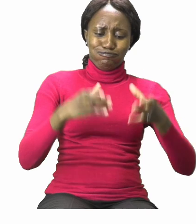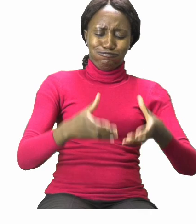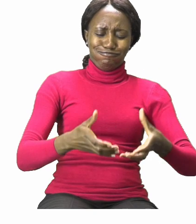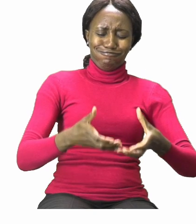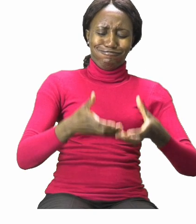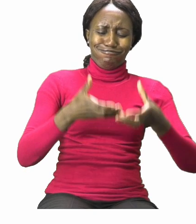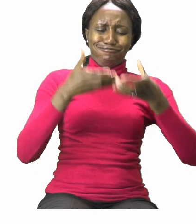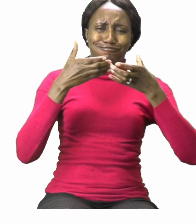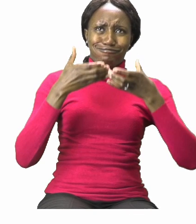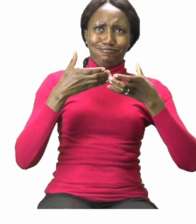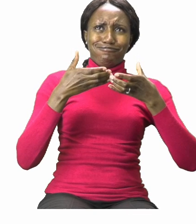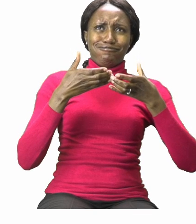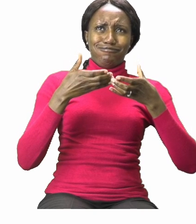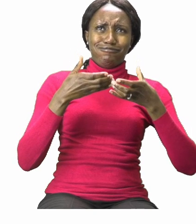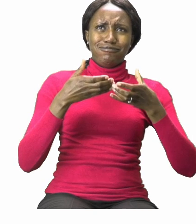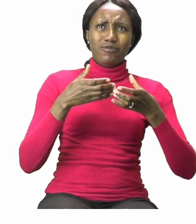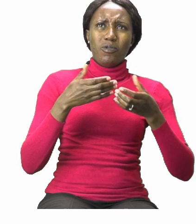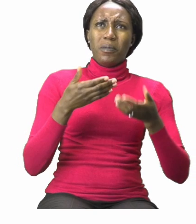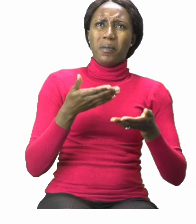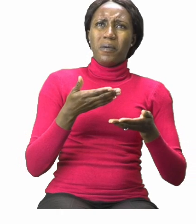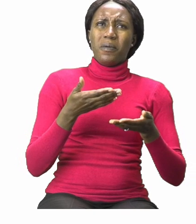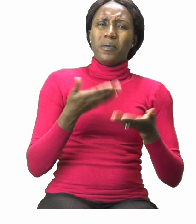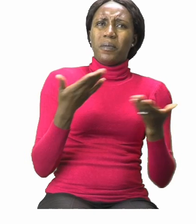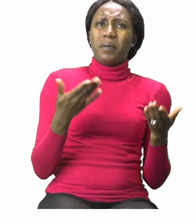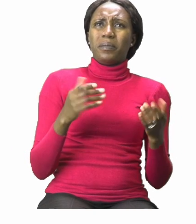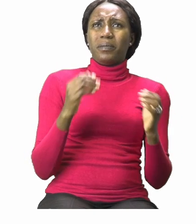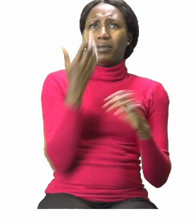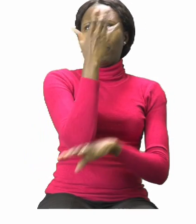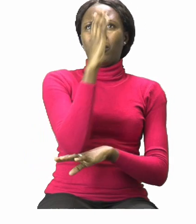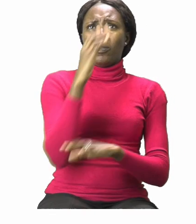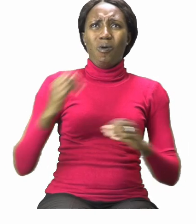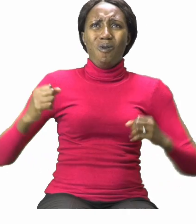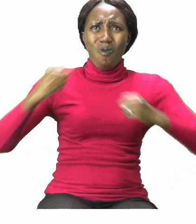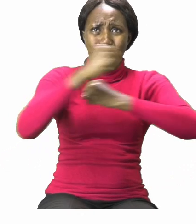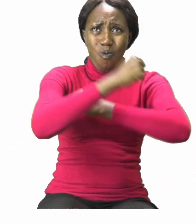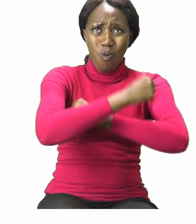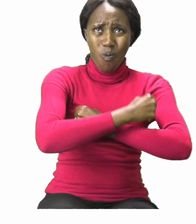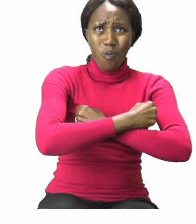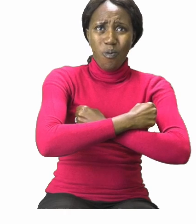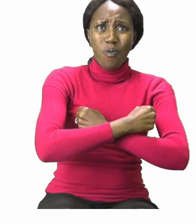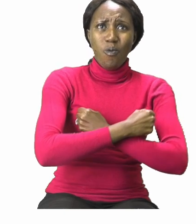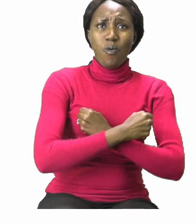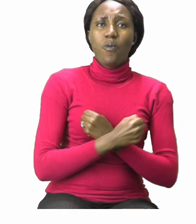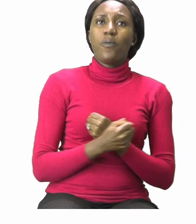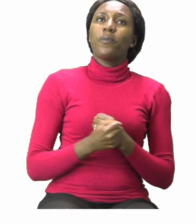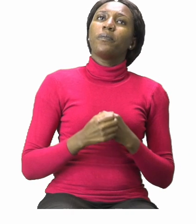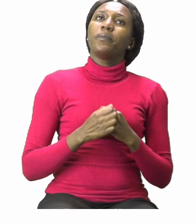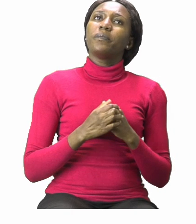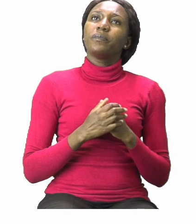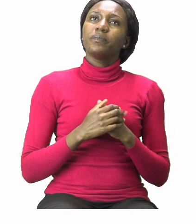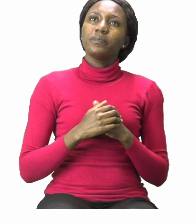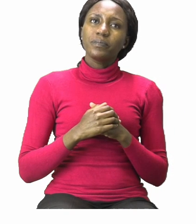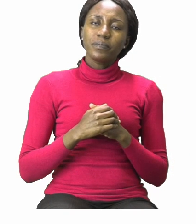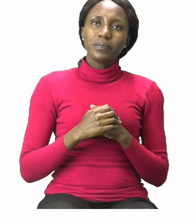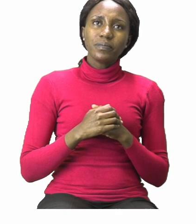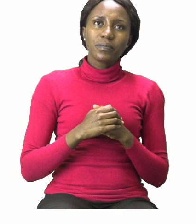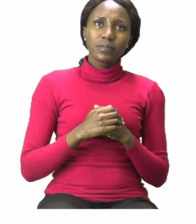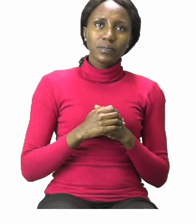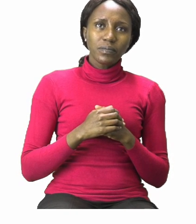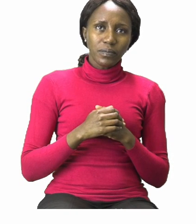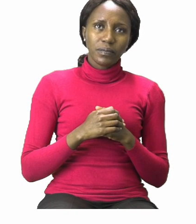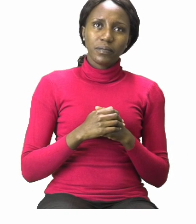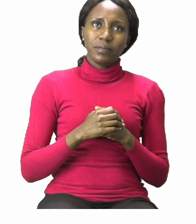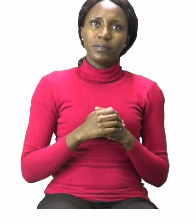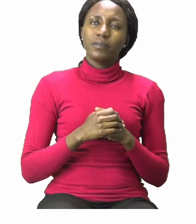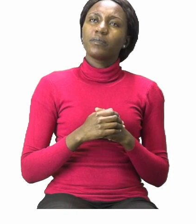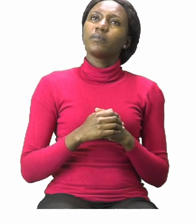up, like the tree when you're hugging it, and then the rope that you can see. Remember, not